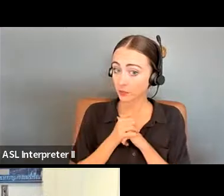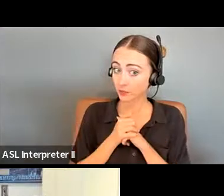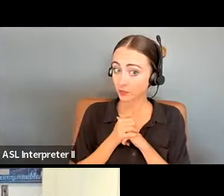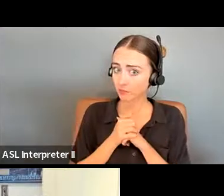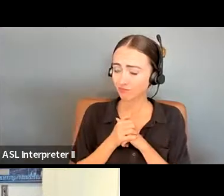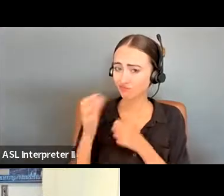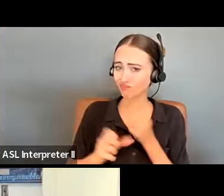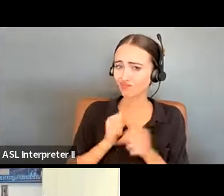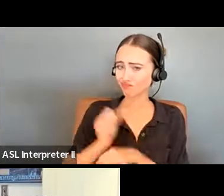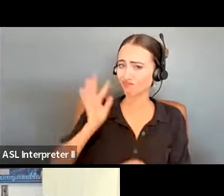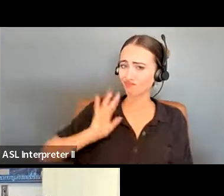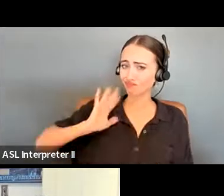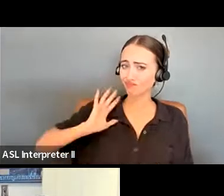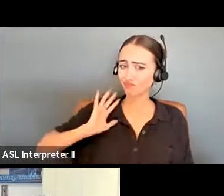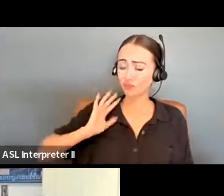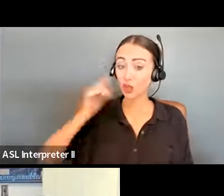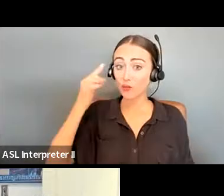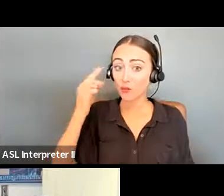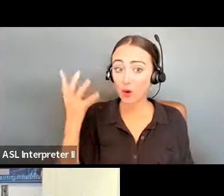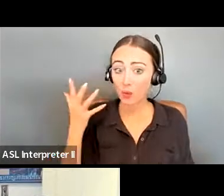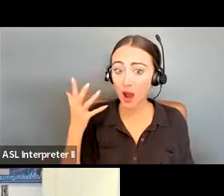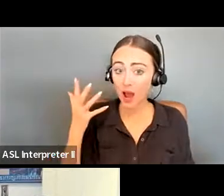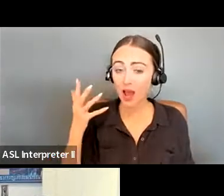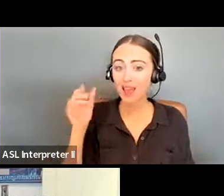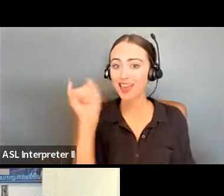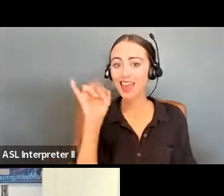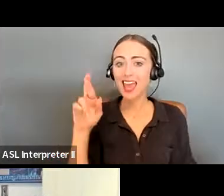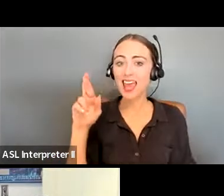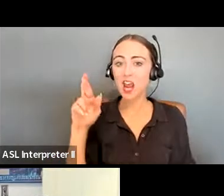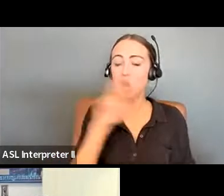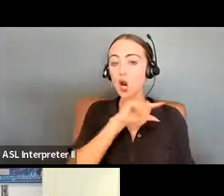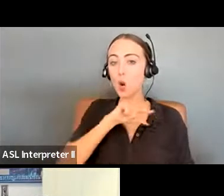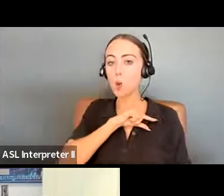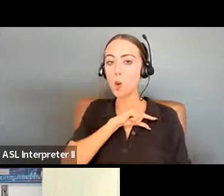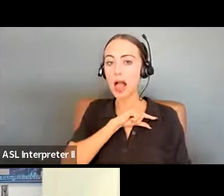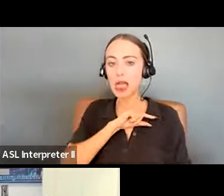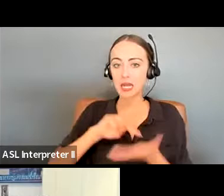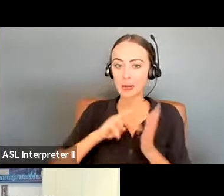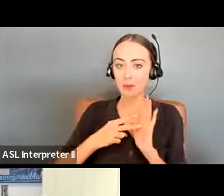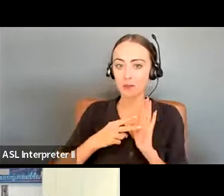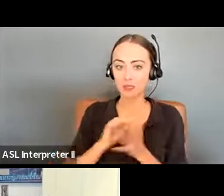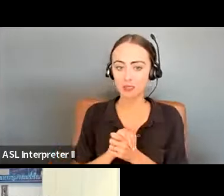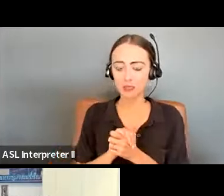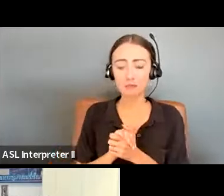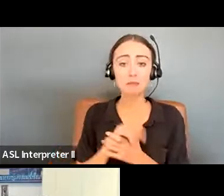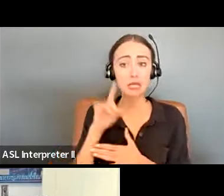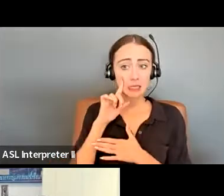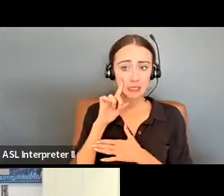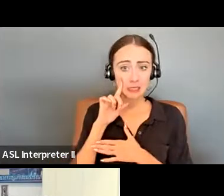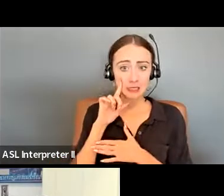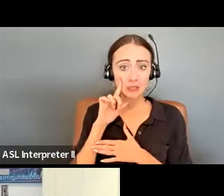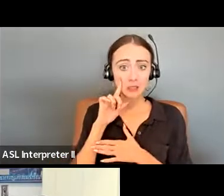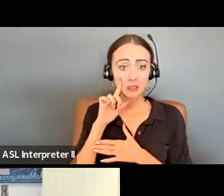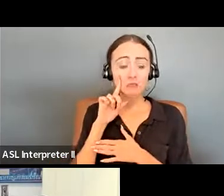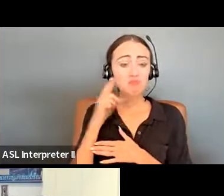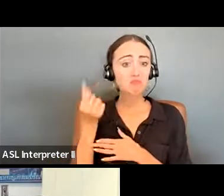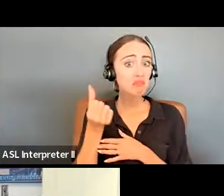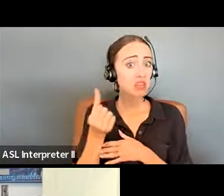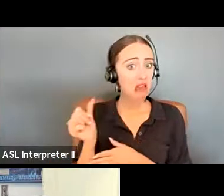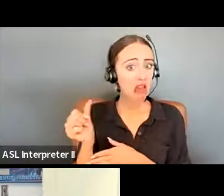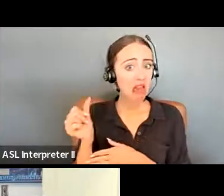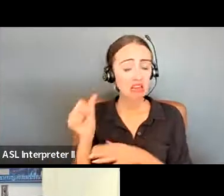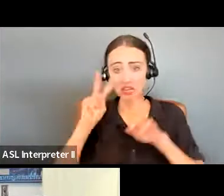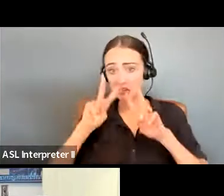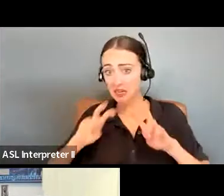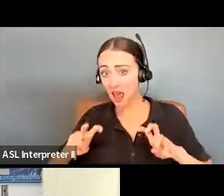years ago for air quality purposes, I believe, as well as gas. Has there been any analysis